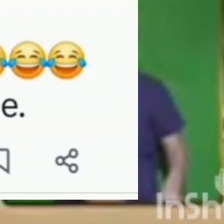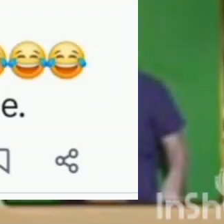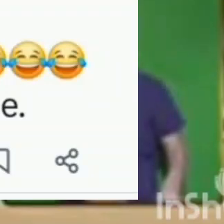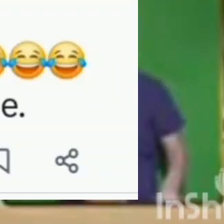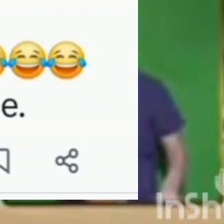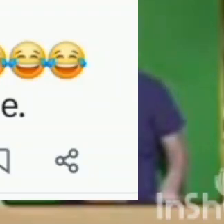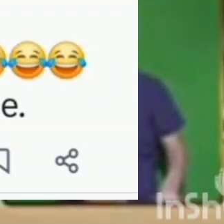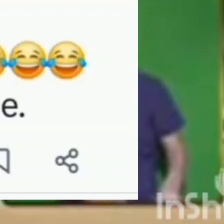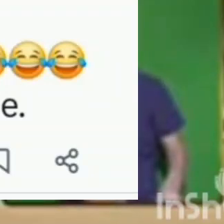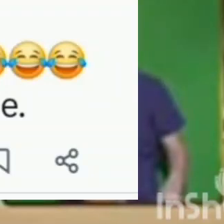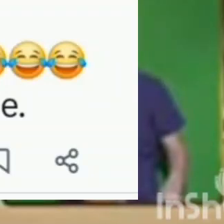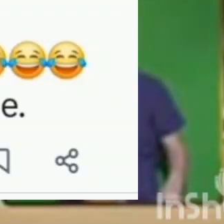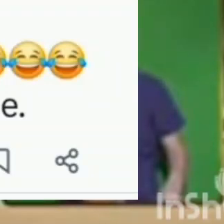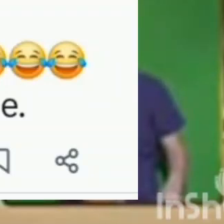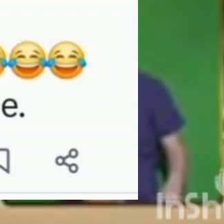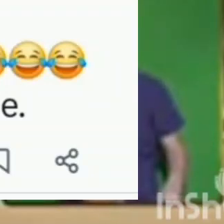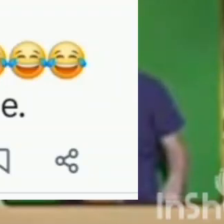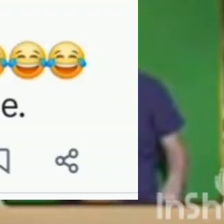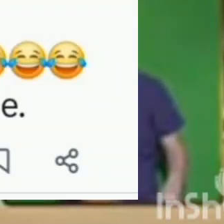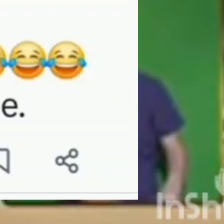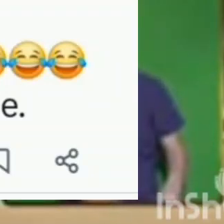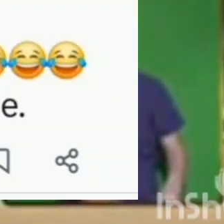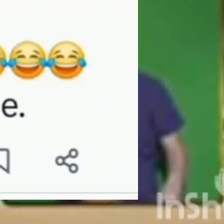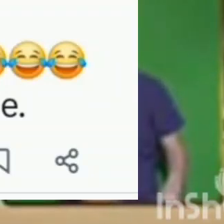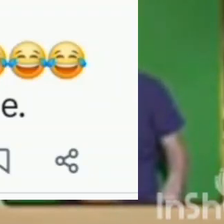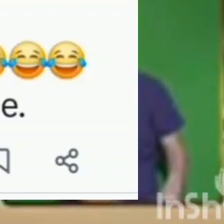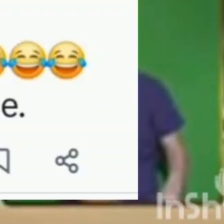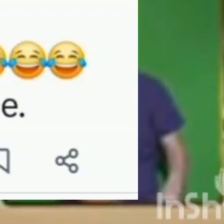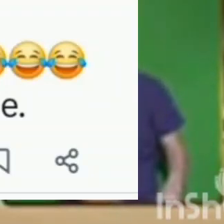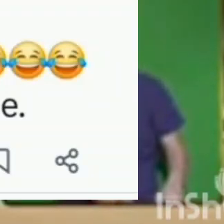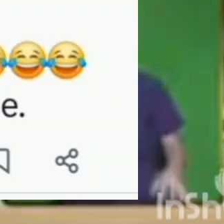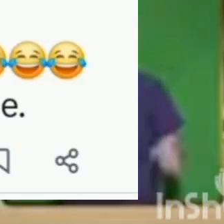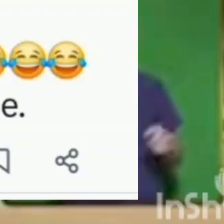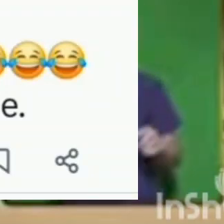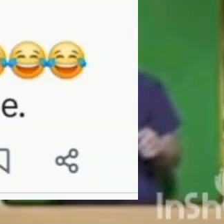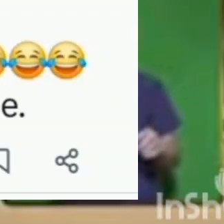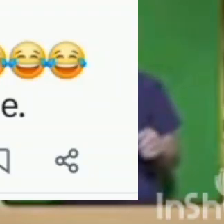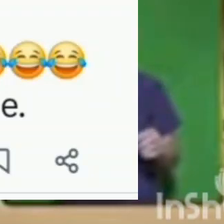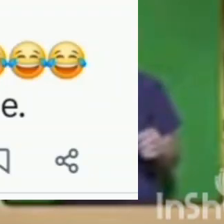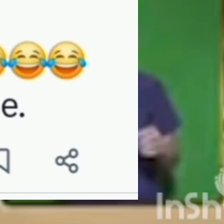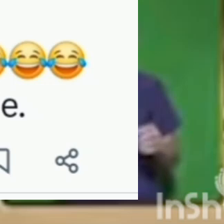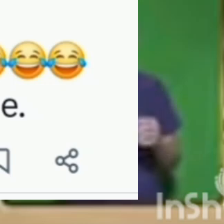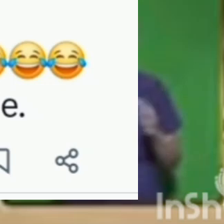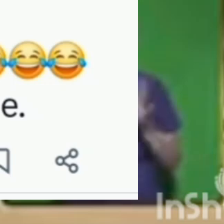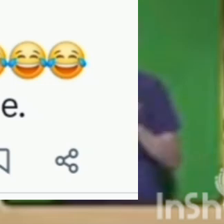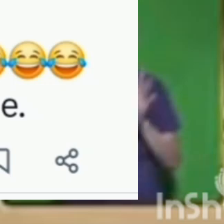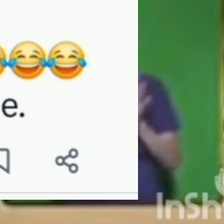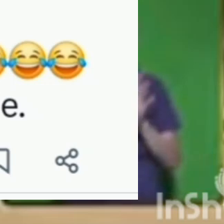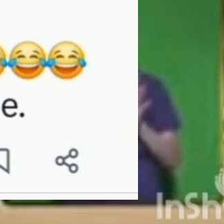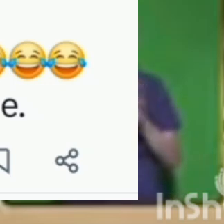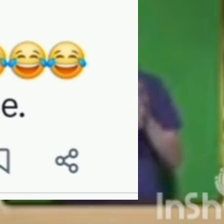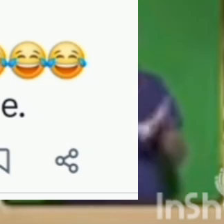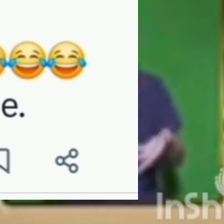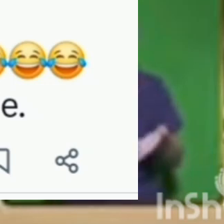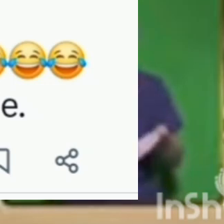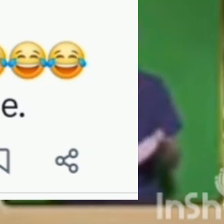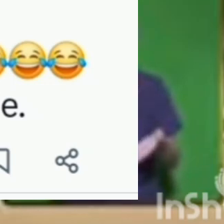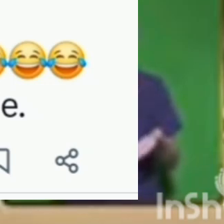Hi fam and happy Thursday. Our latest will be about Gayton McKenzie, PA leader, following what transpired in Parliament last